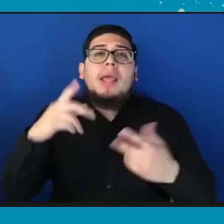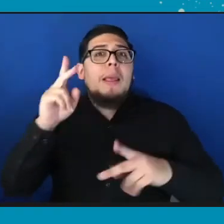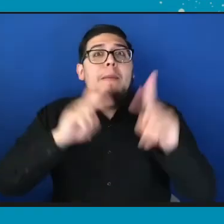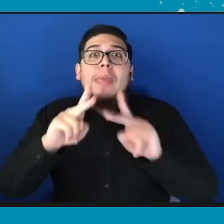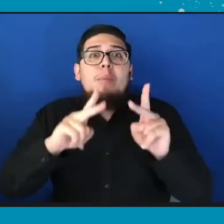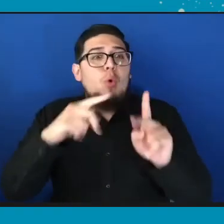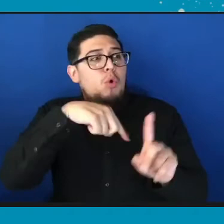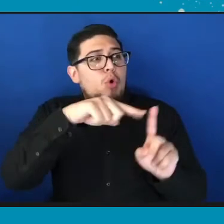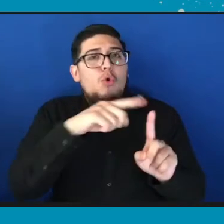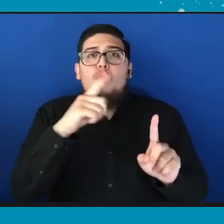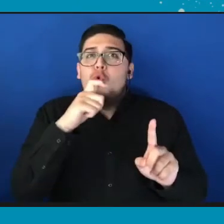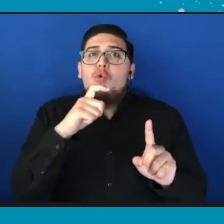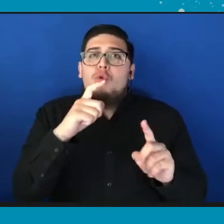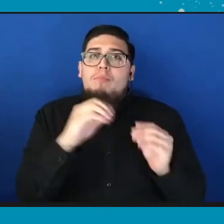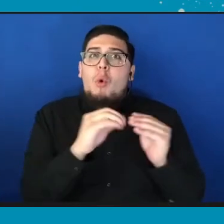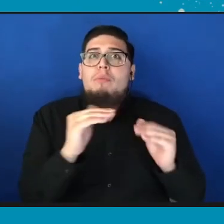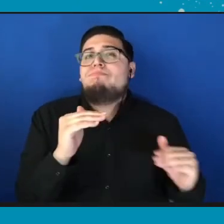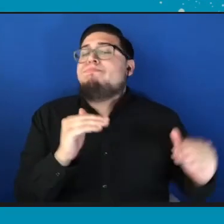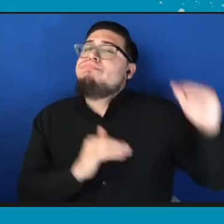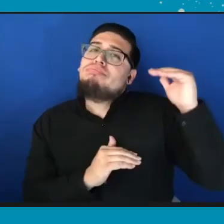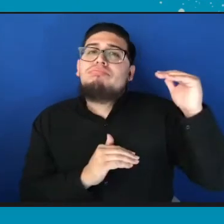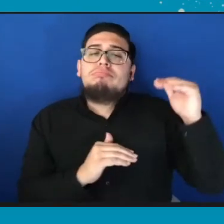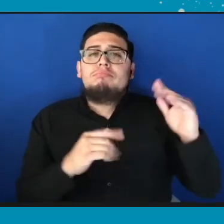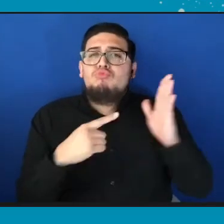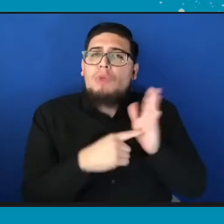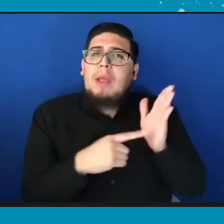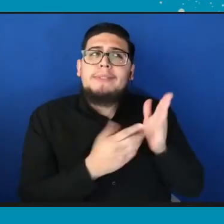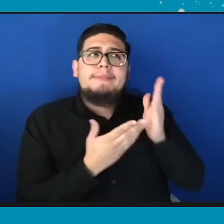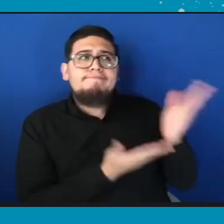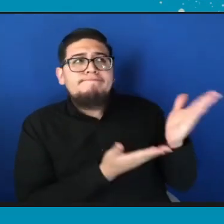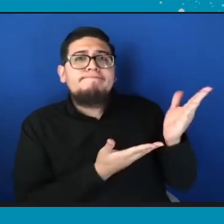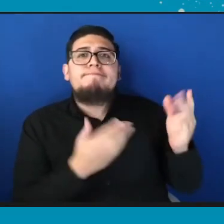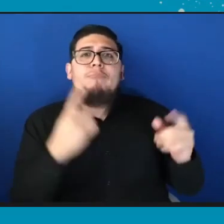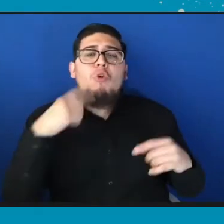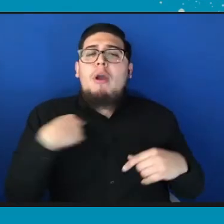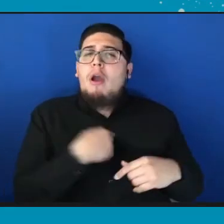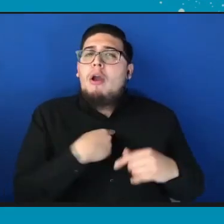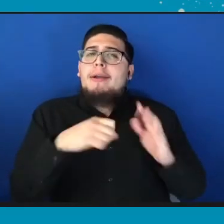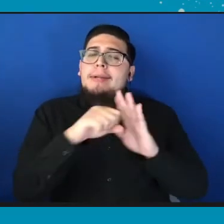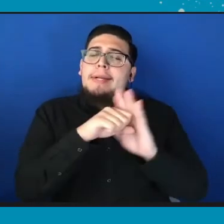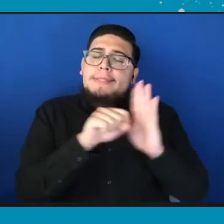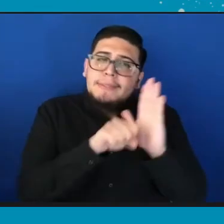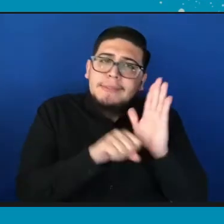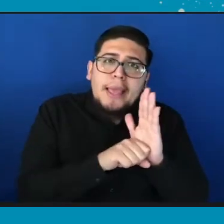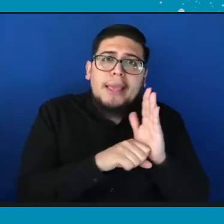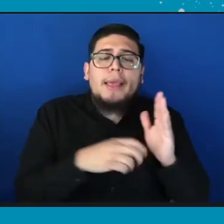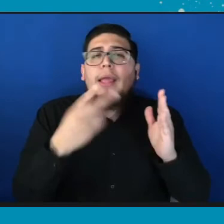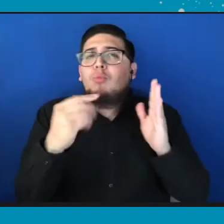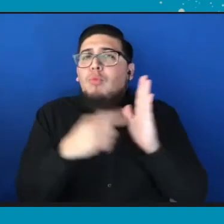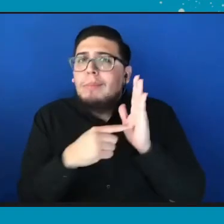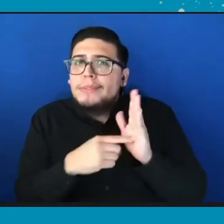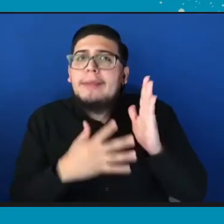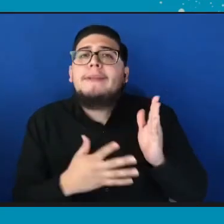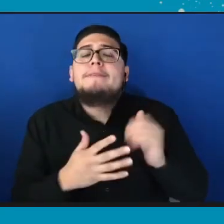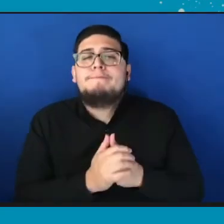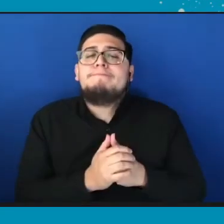state legislature, in our state houses and state senate. So, looking at what the last few months